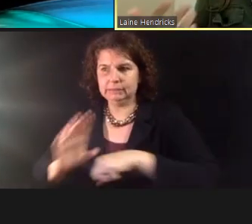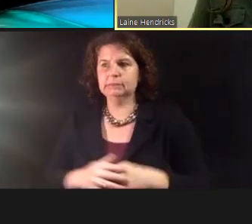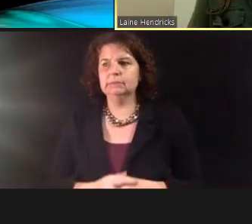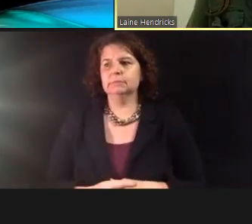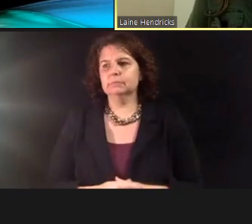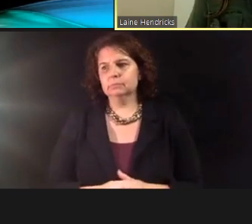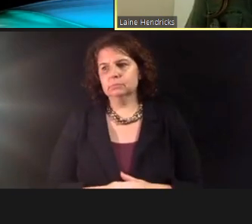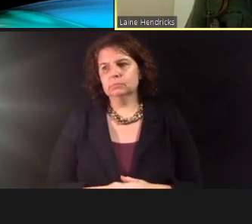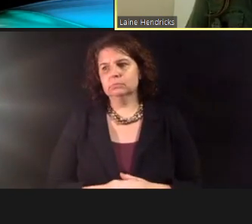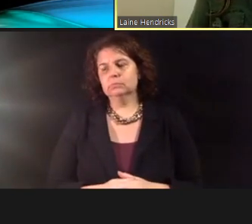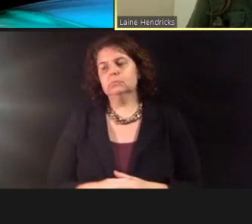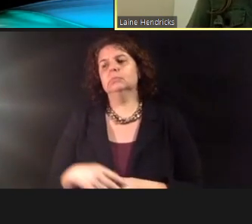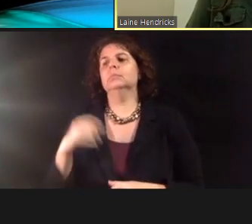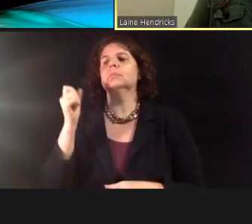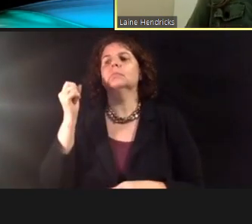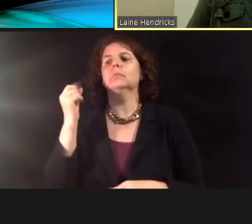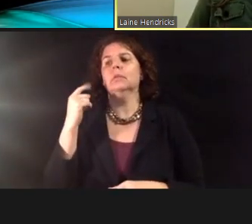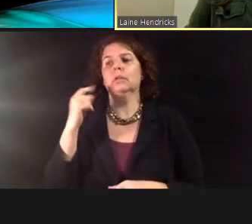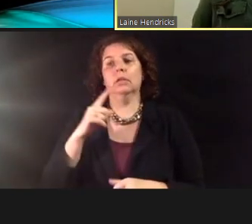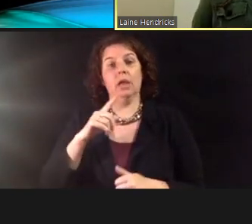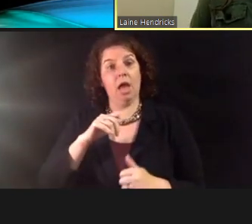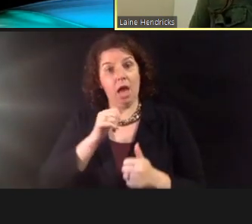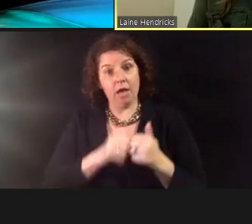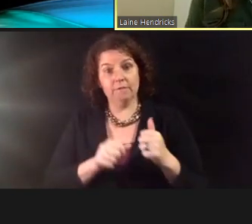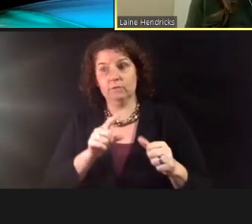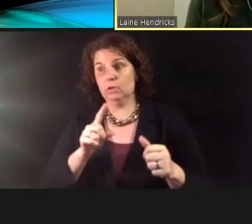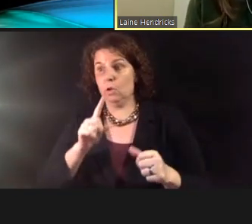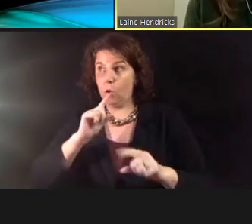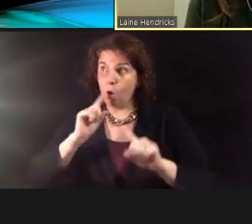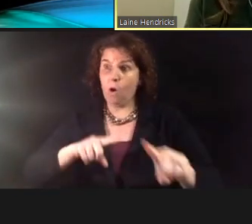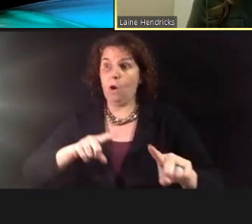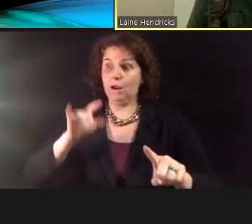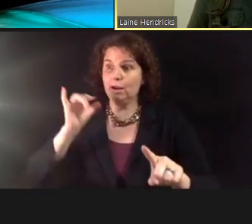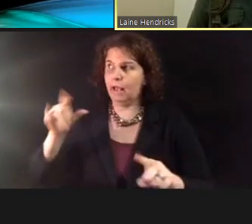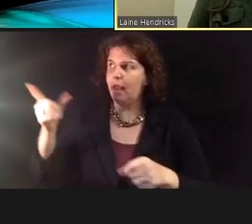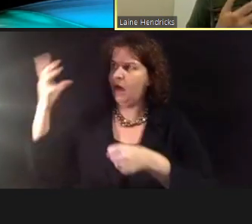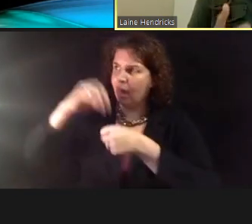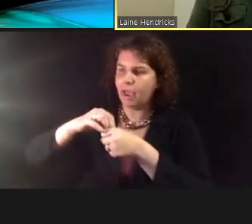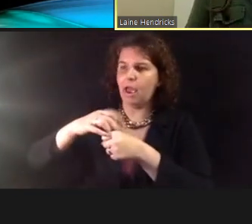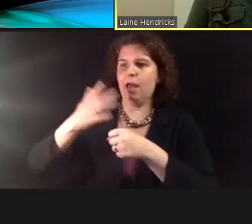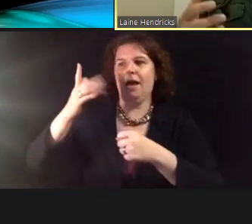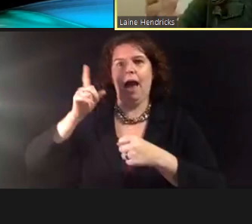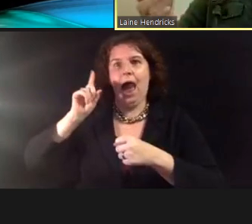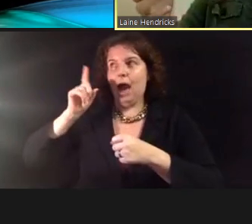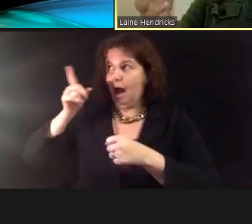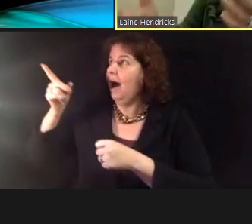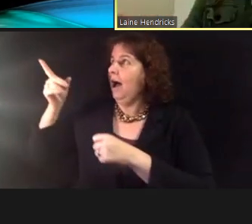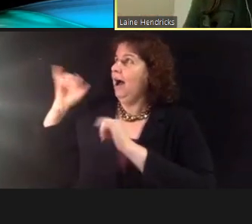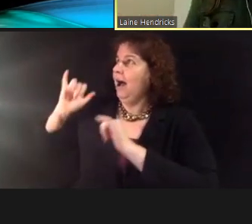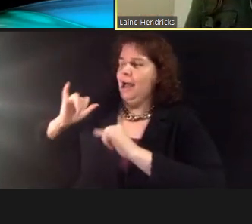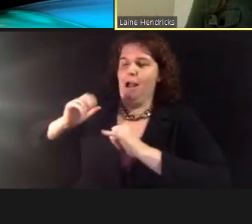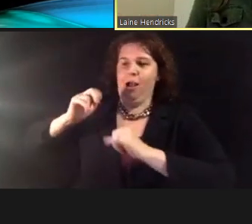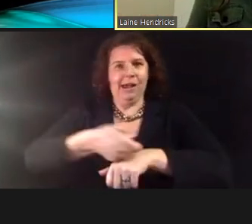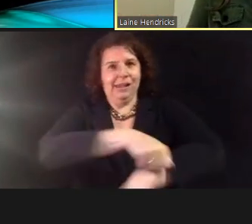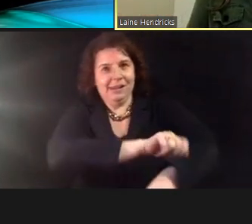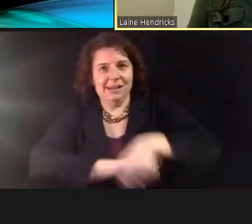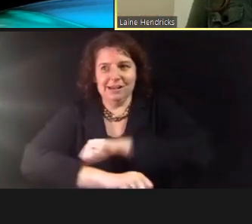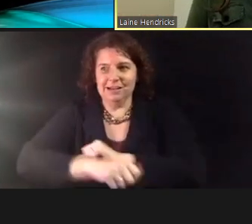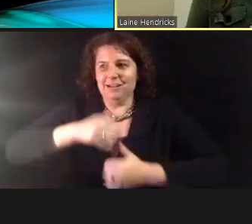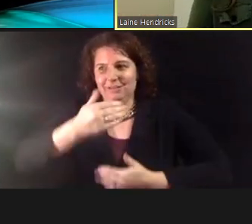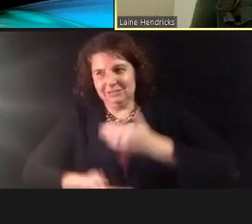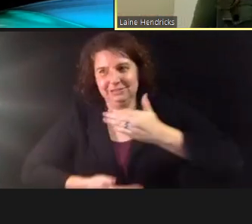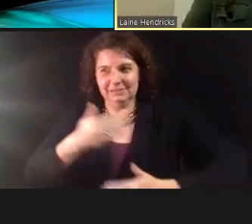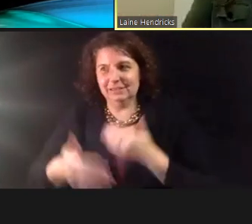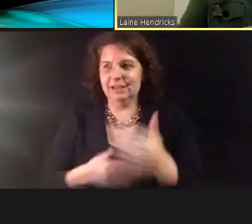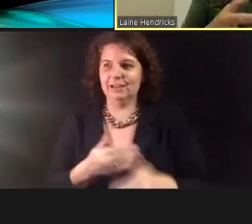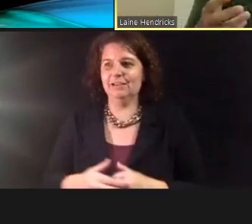there's a process involved in terms of that a lot of people don't think about. It's not simply just an ordinance and then citing somebody, but there's